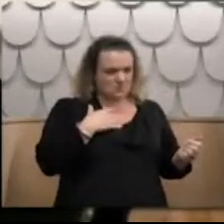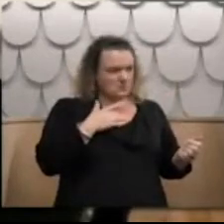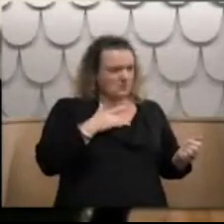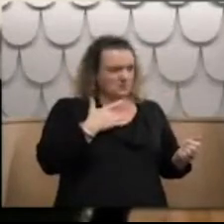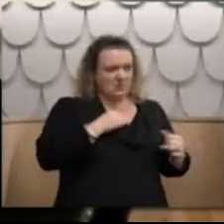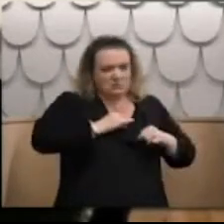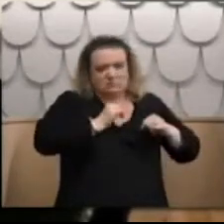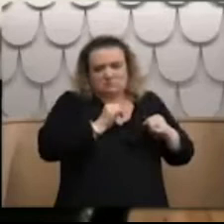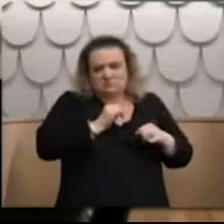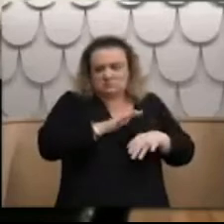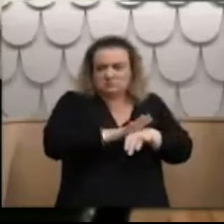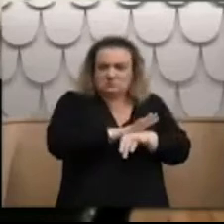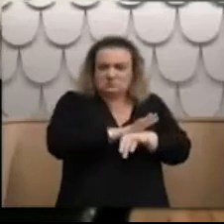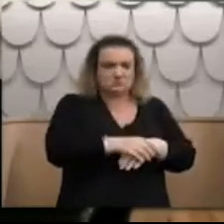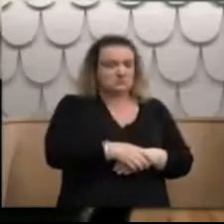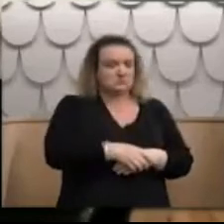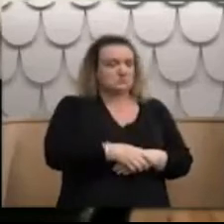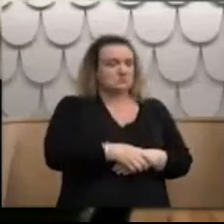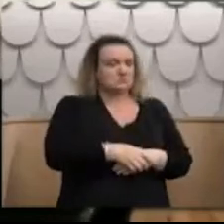Hmm. How did you feel afterwards?